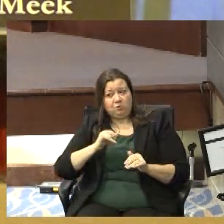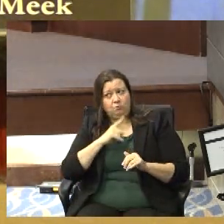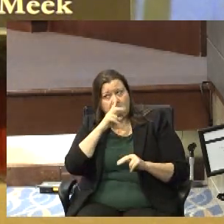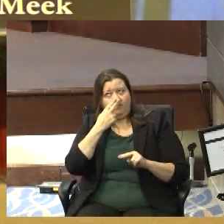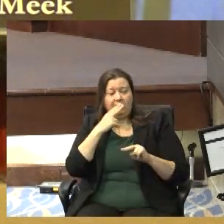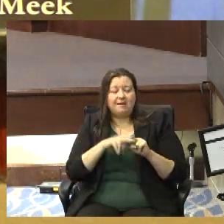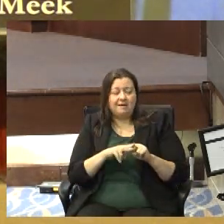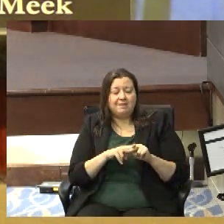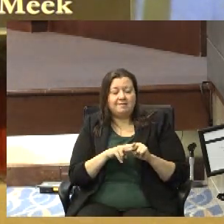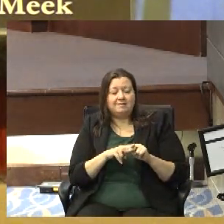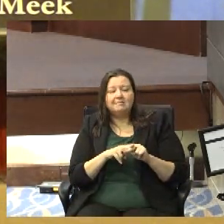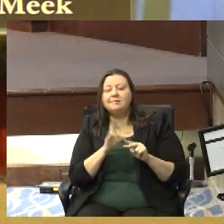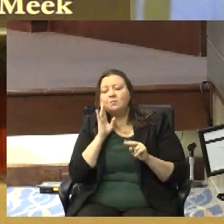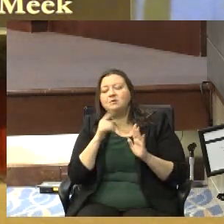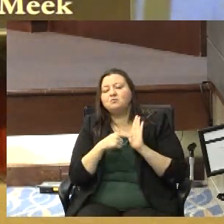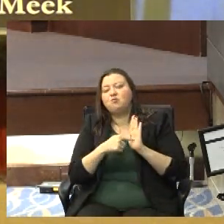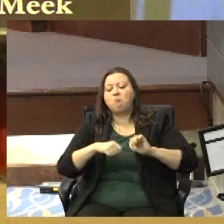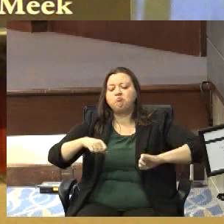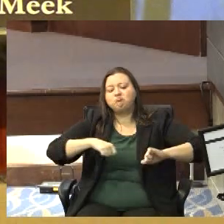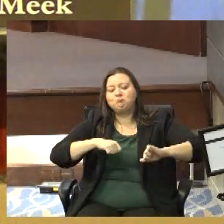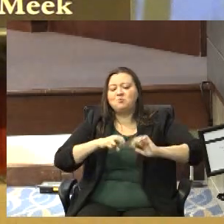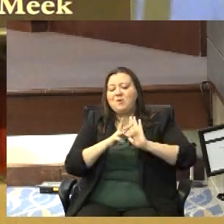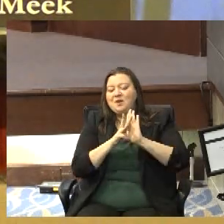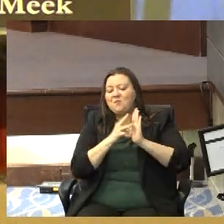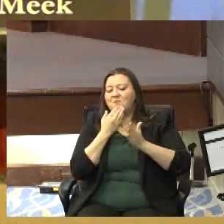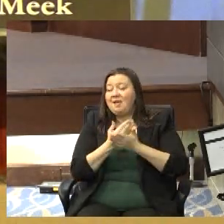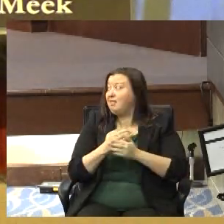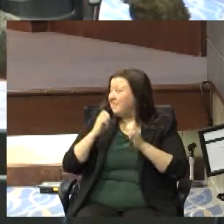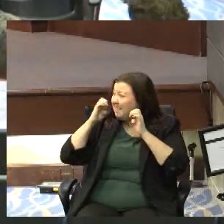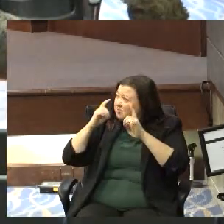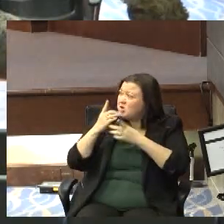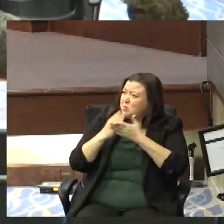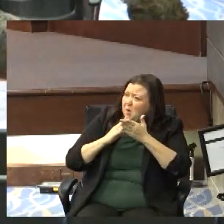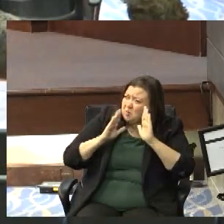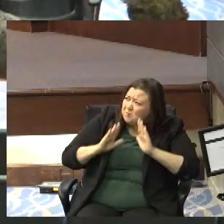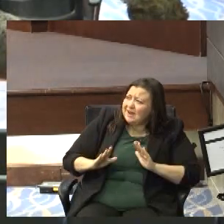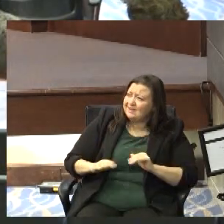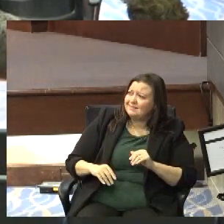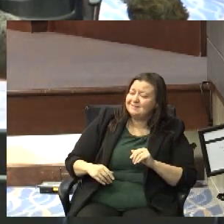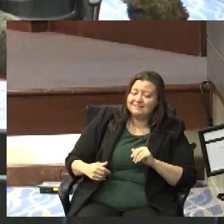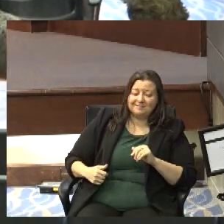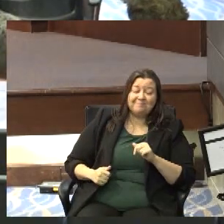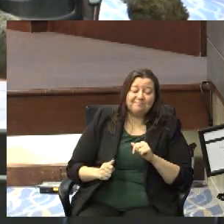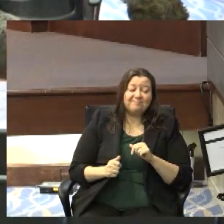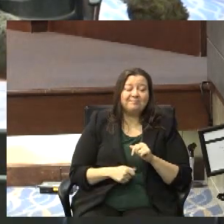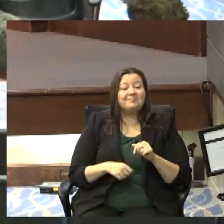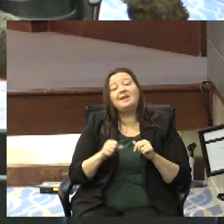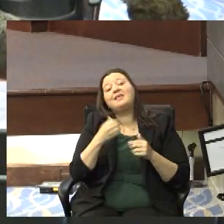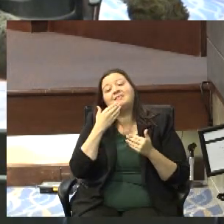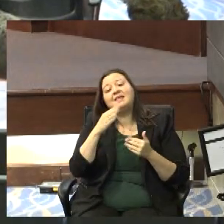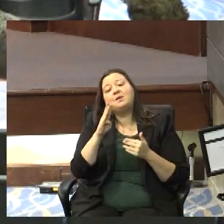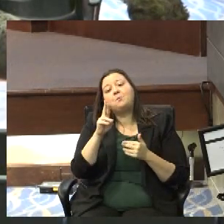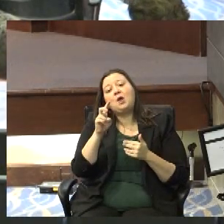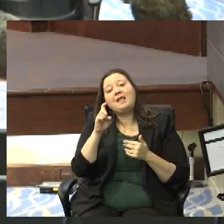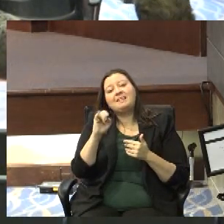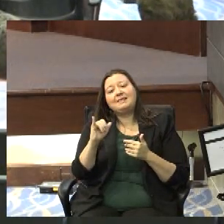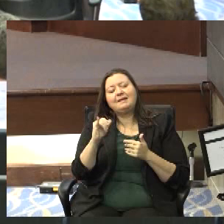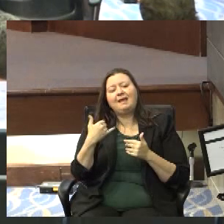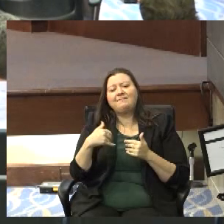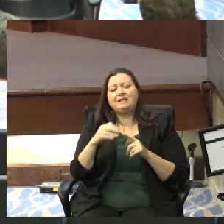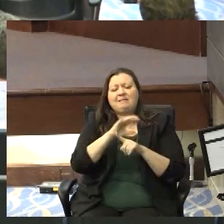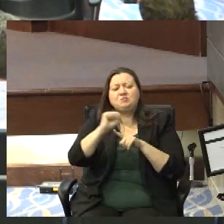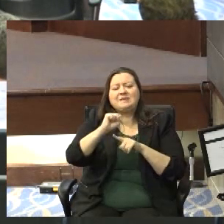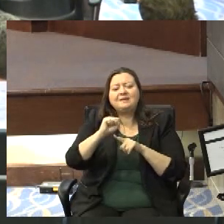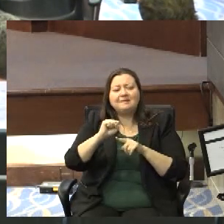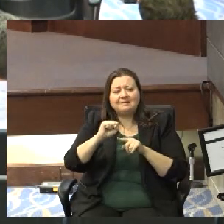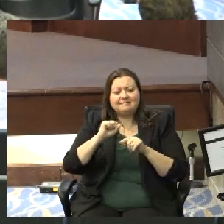fun, and it's going to showcase Waco well. The educational parts, too. Right. Yep. Thank you, Bradley, for having such an